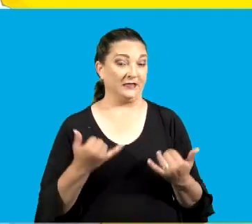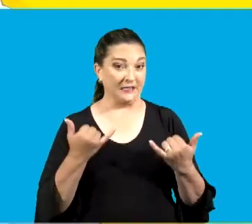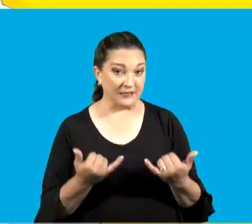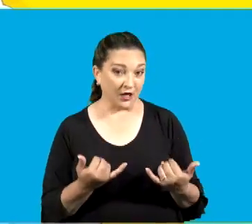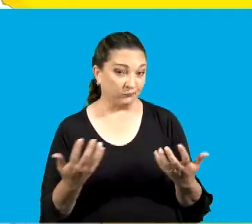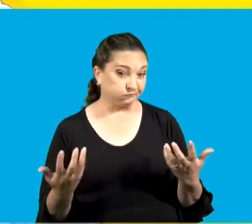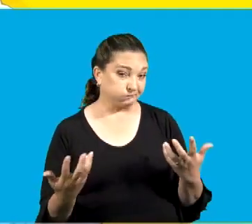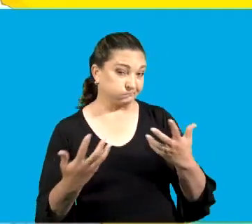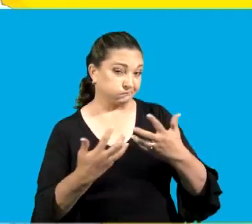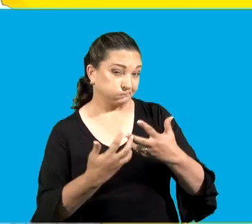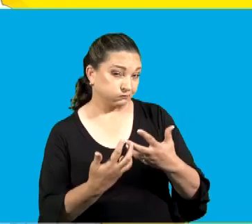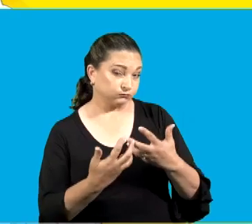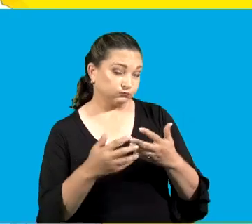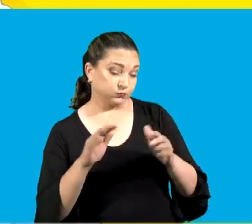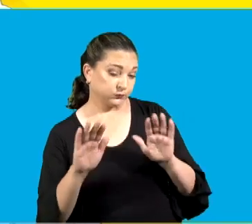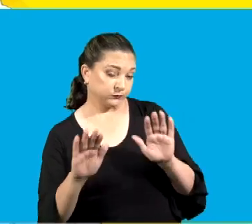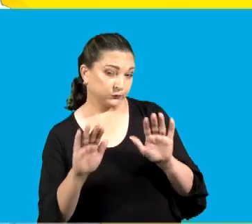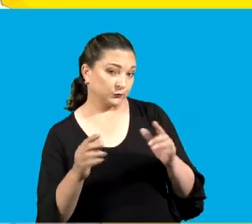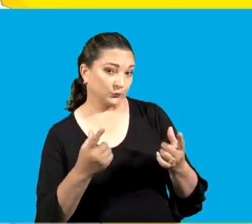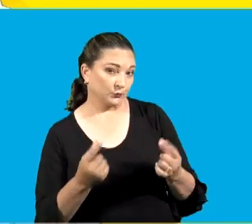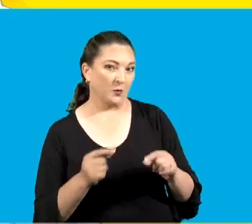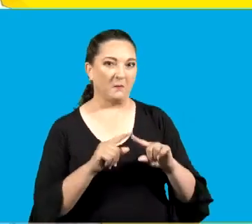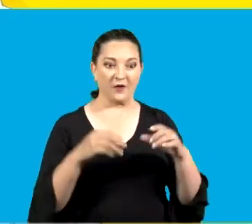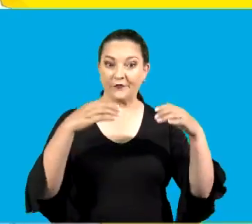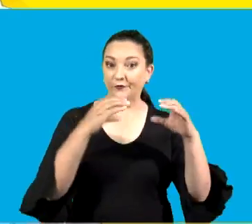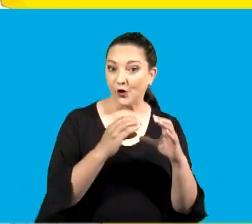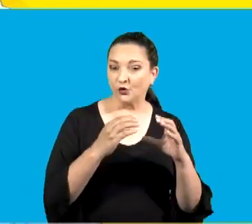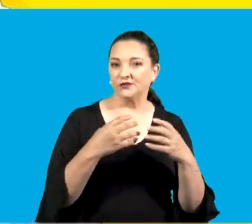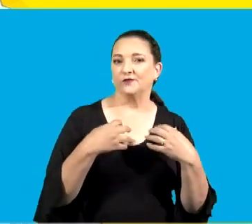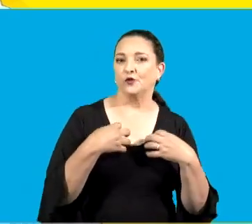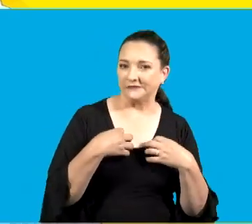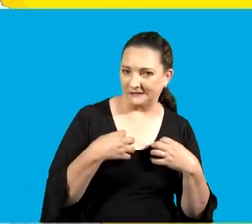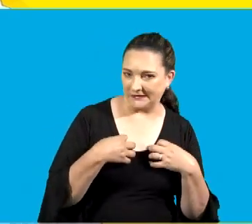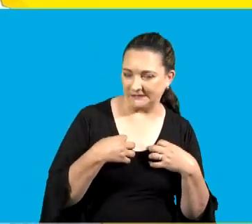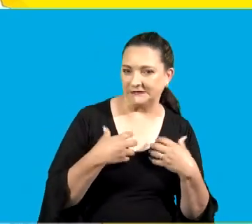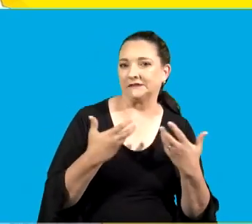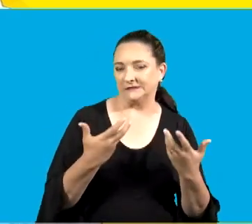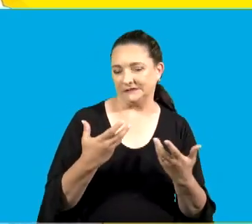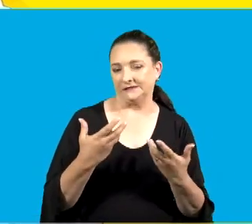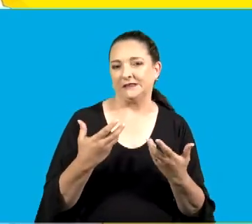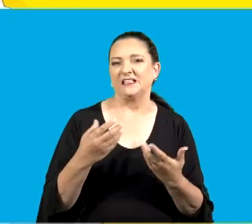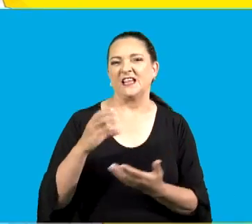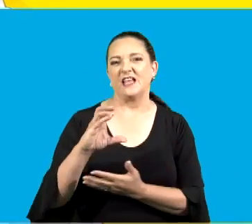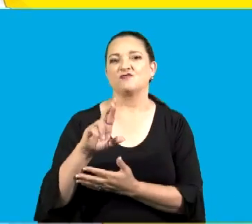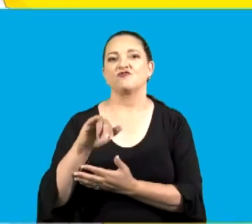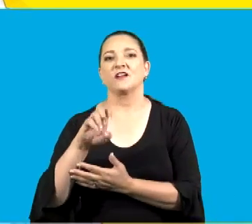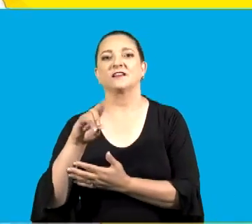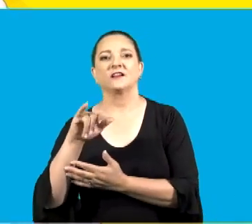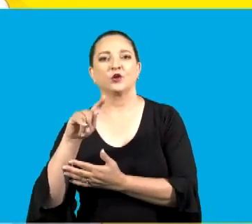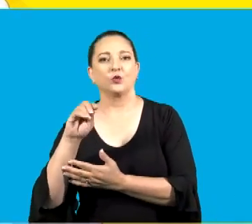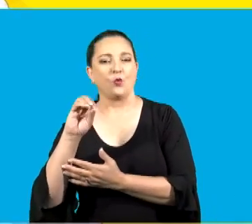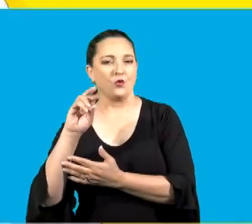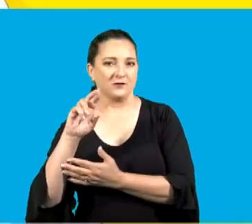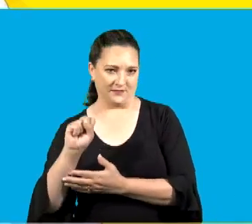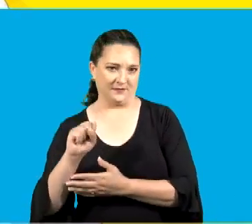at reconciliations and my focus is going to be on debtors and creditors reconciliations.